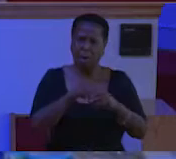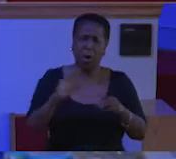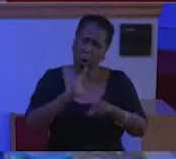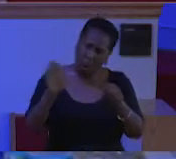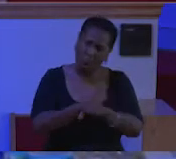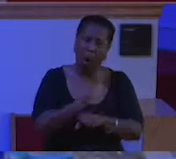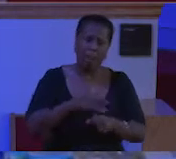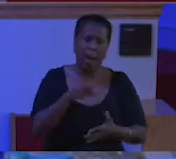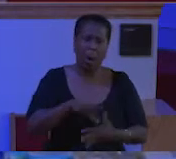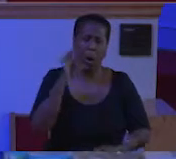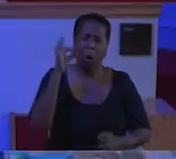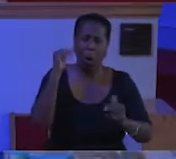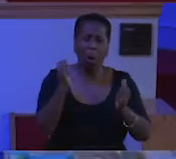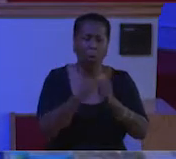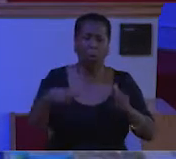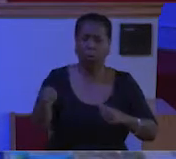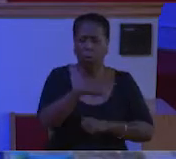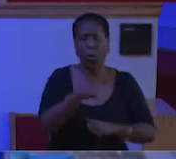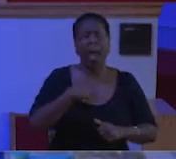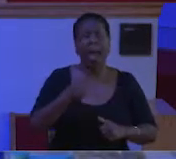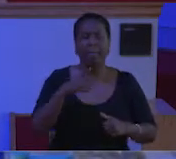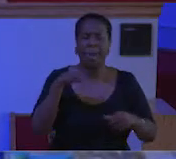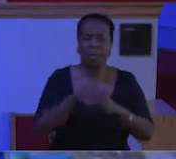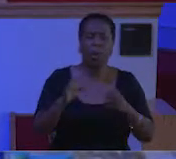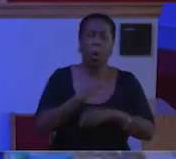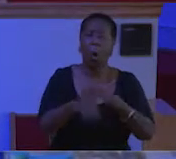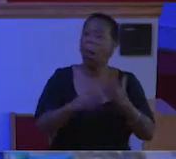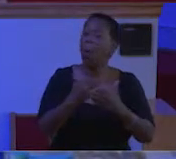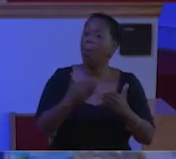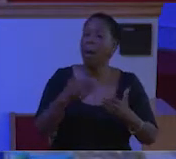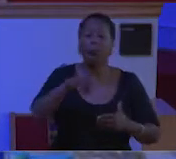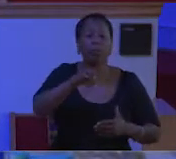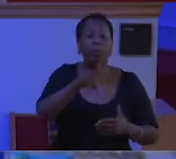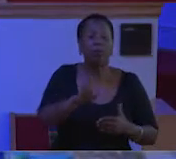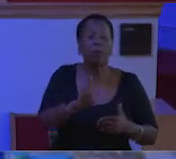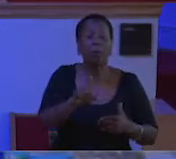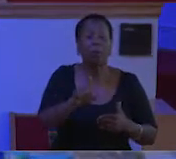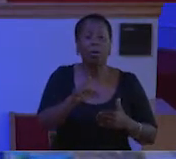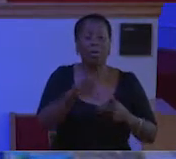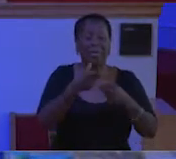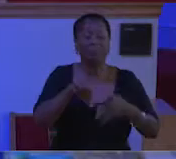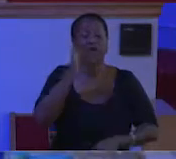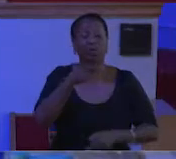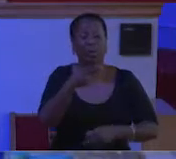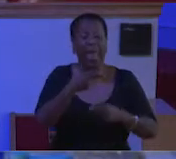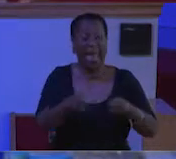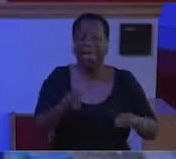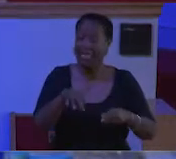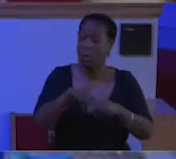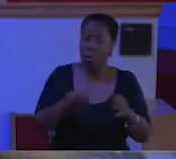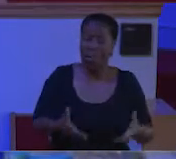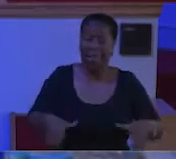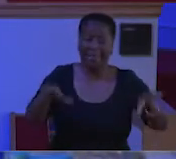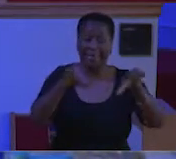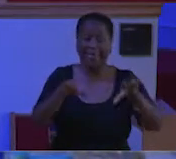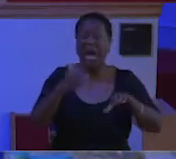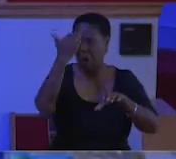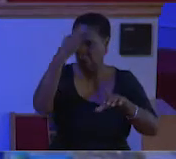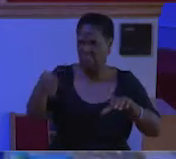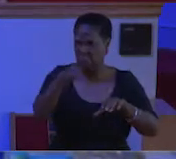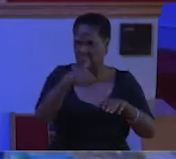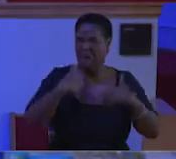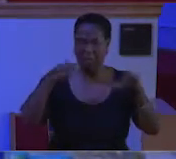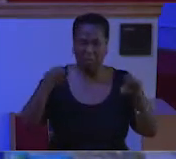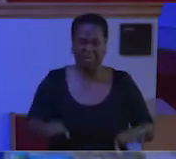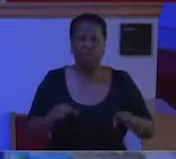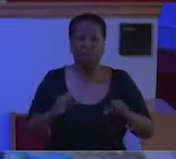I'm not putting all of my proverbial spiritual eggs in one basket. No, I know you have the potential to mess